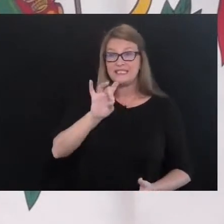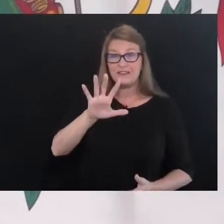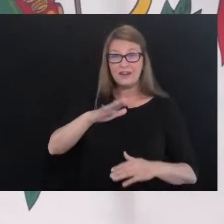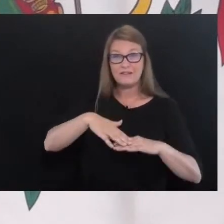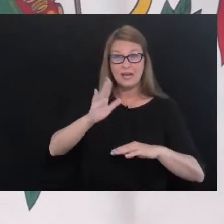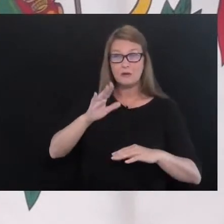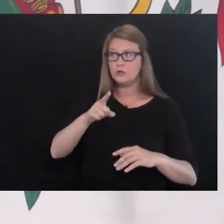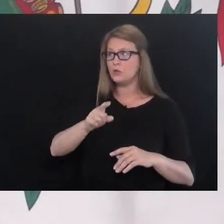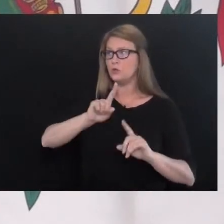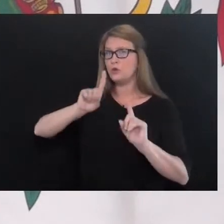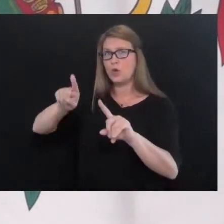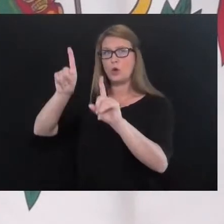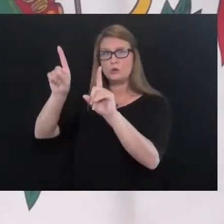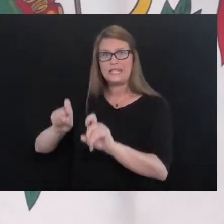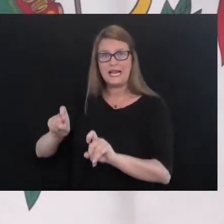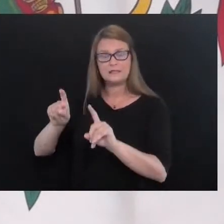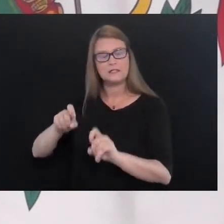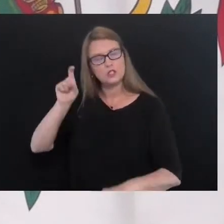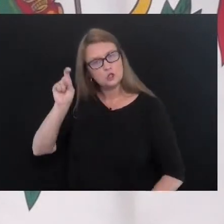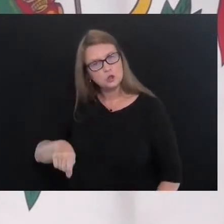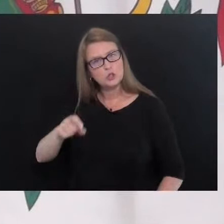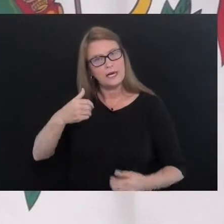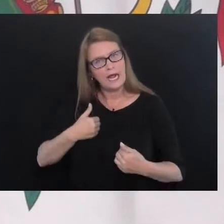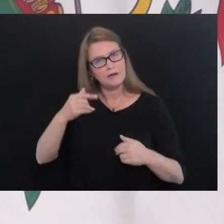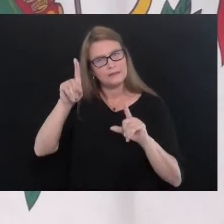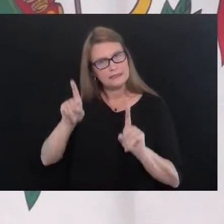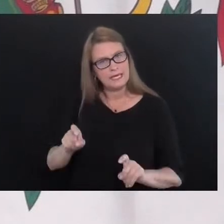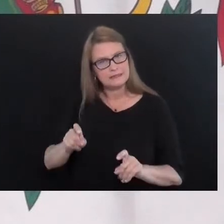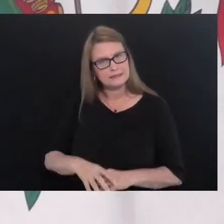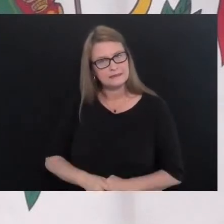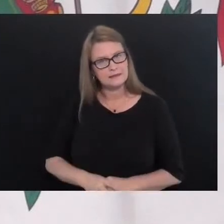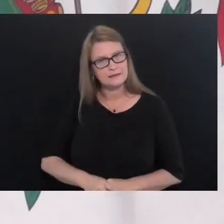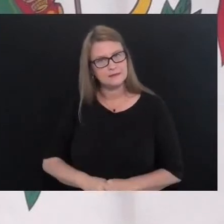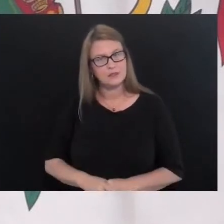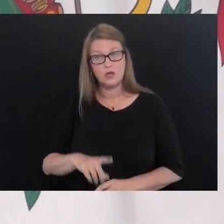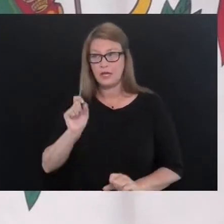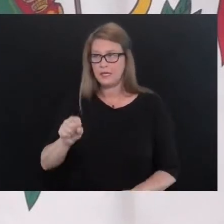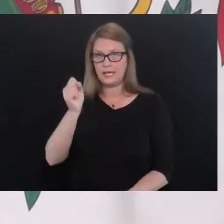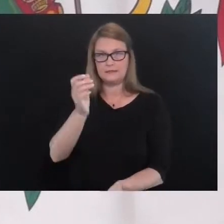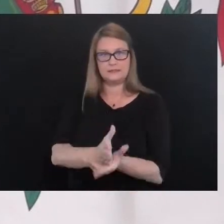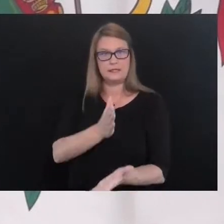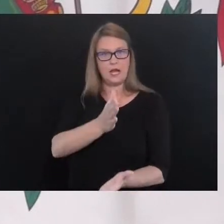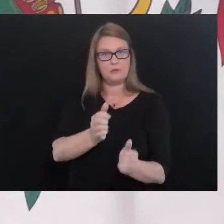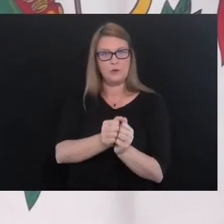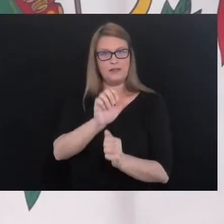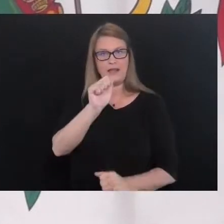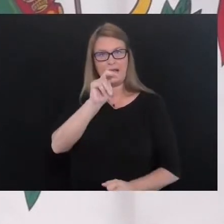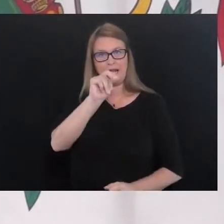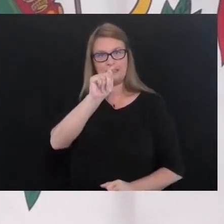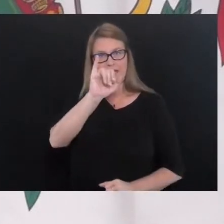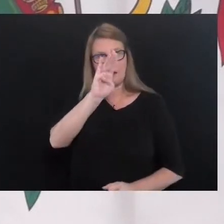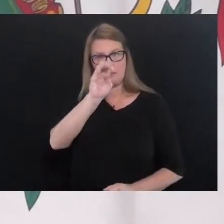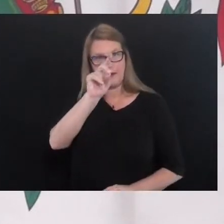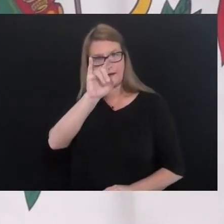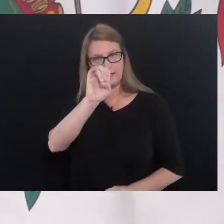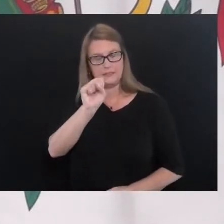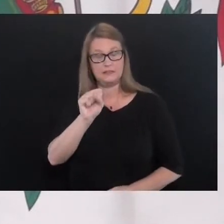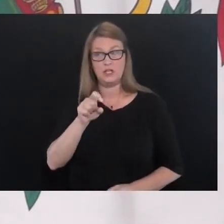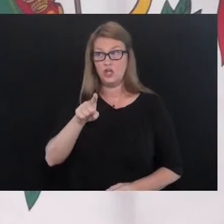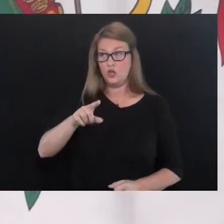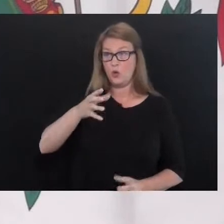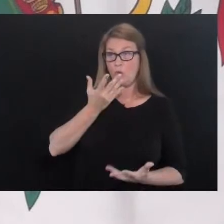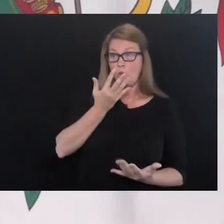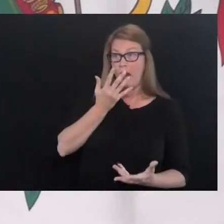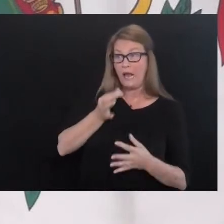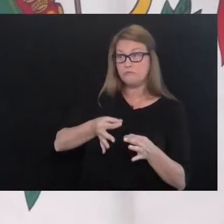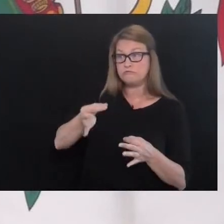test, not smart. If you get the test, we can stop it with the antibodies. If you don't get the test till late in